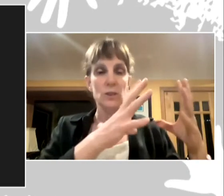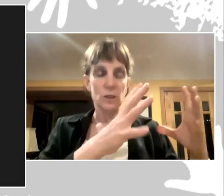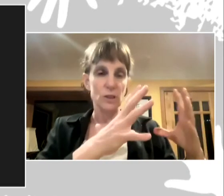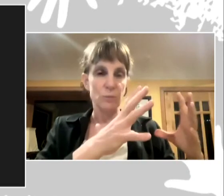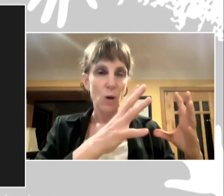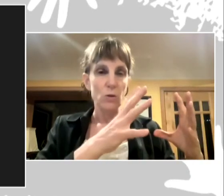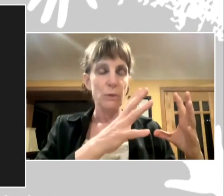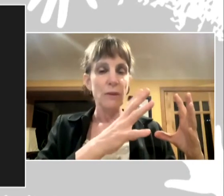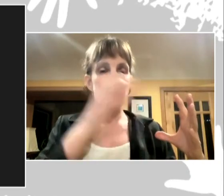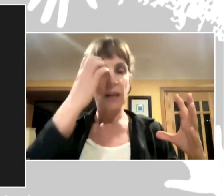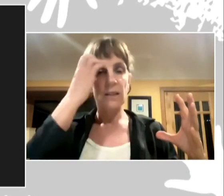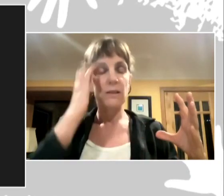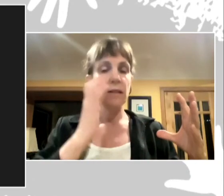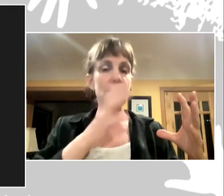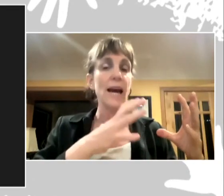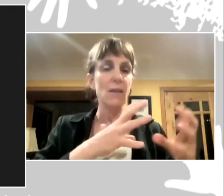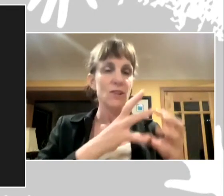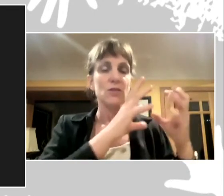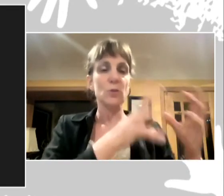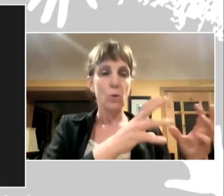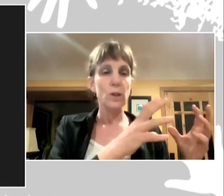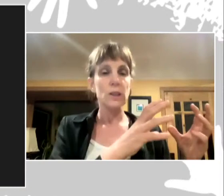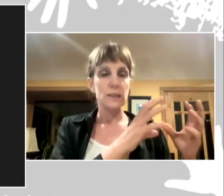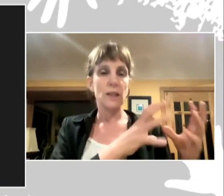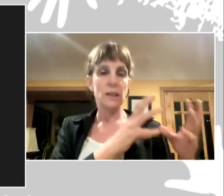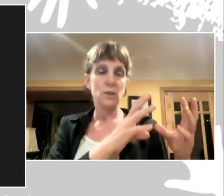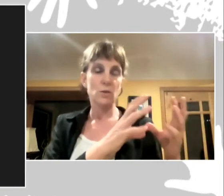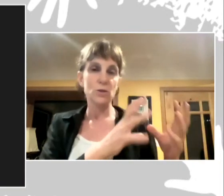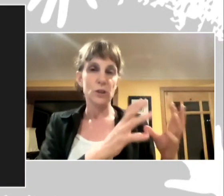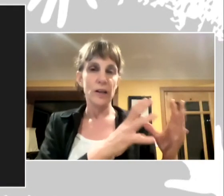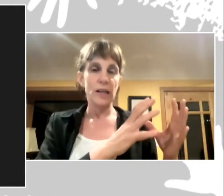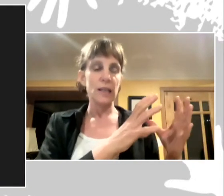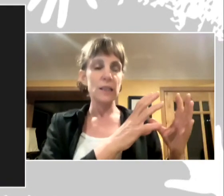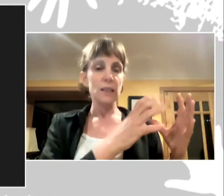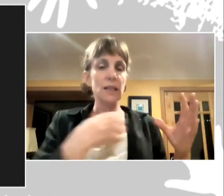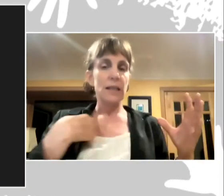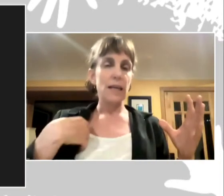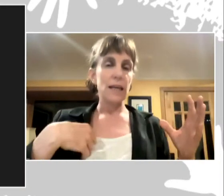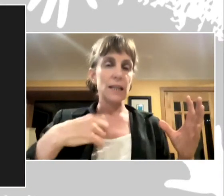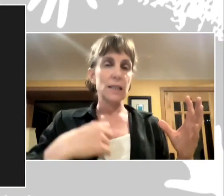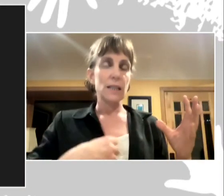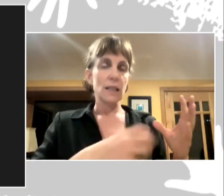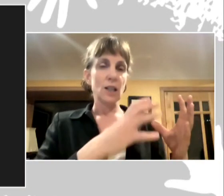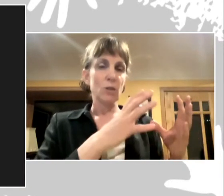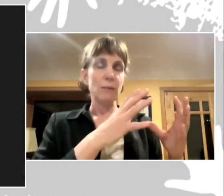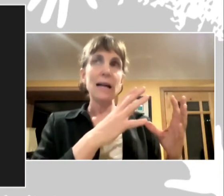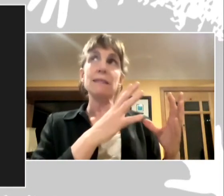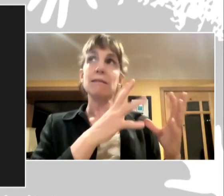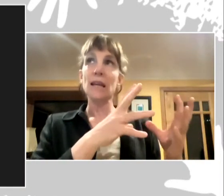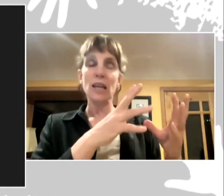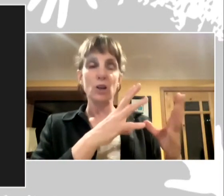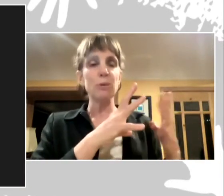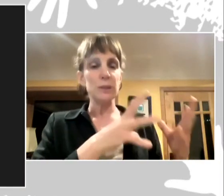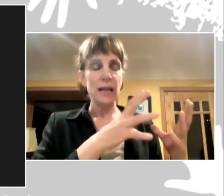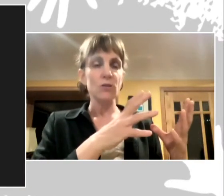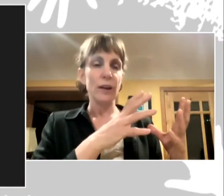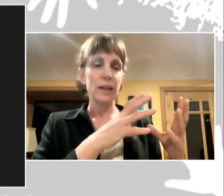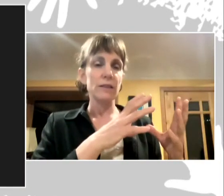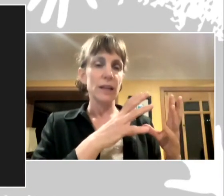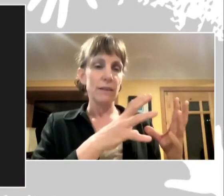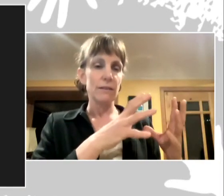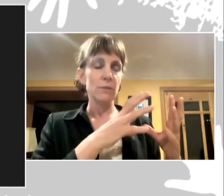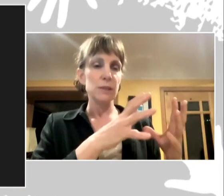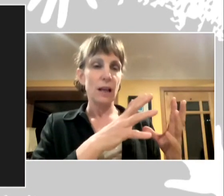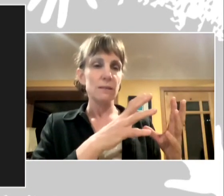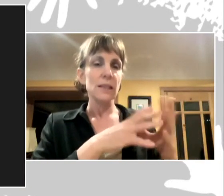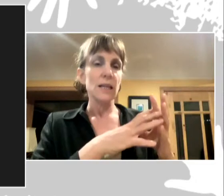there's a small group of them, they have historically done their own training and I think put that training